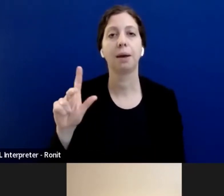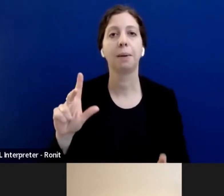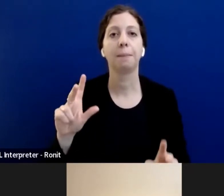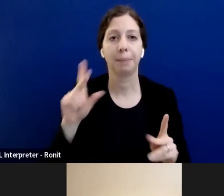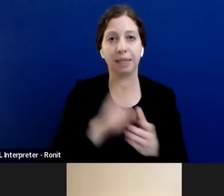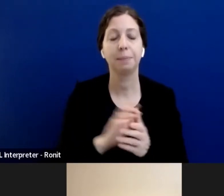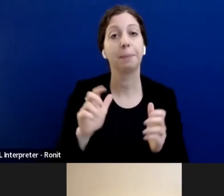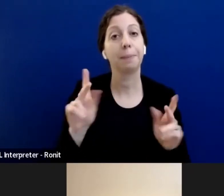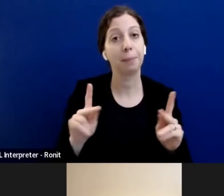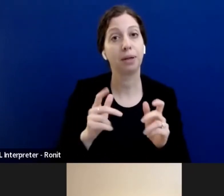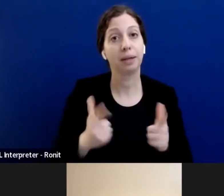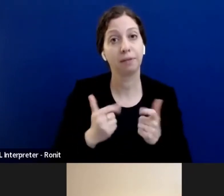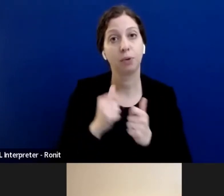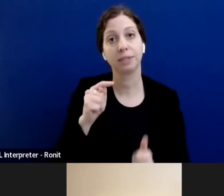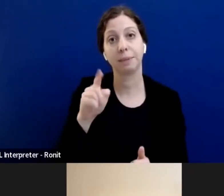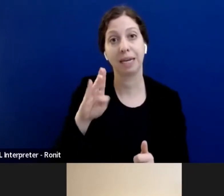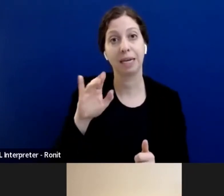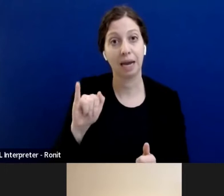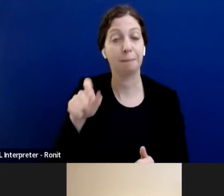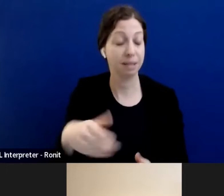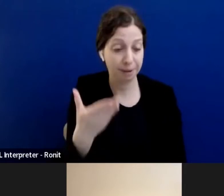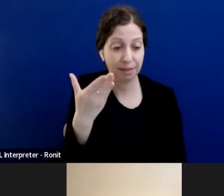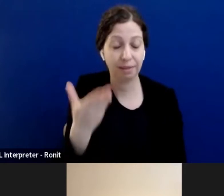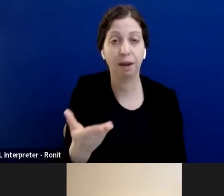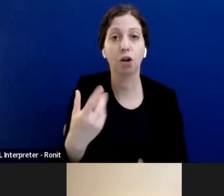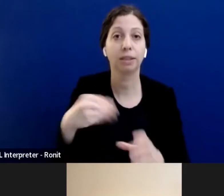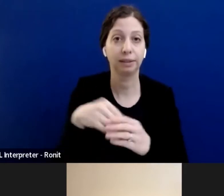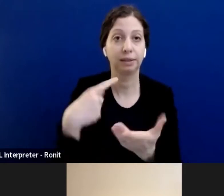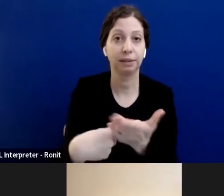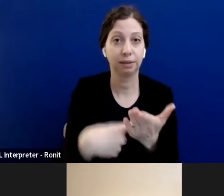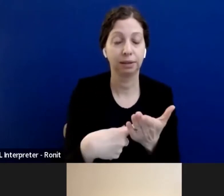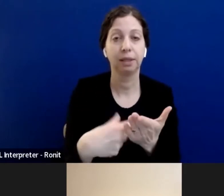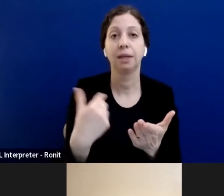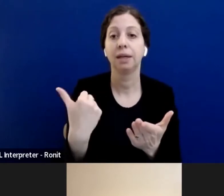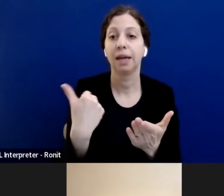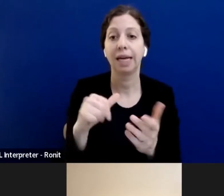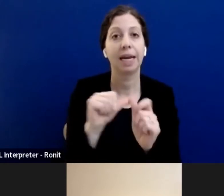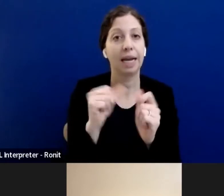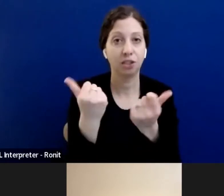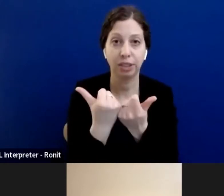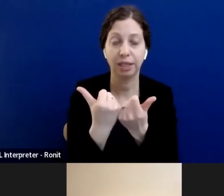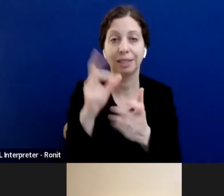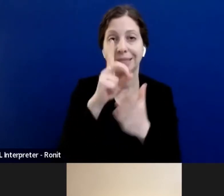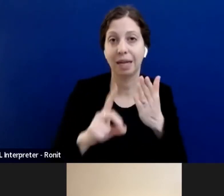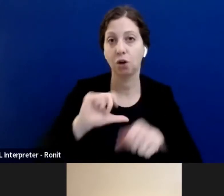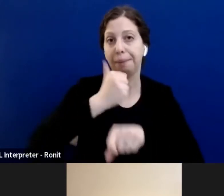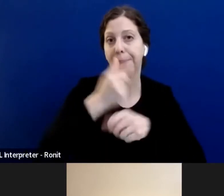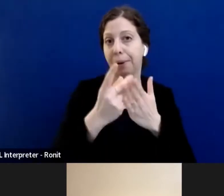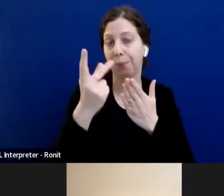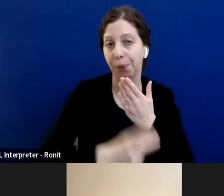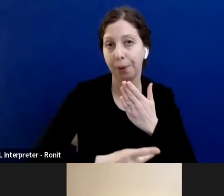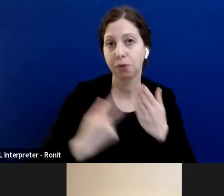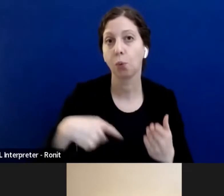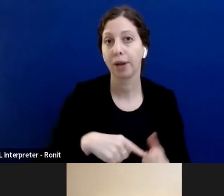TBI need to be at the table when any agency is designing and implementing programs. And we